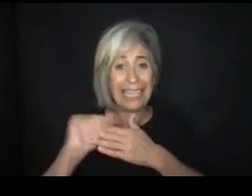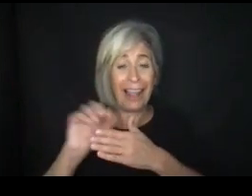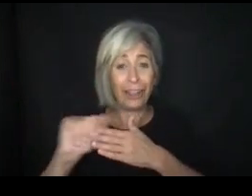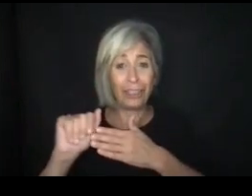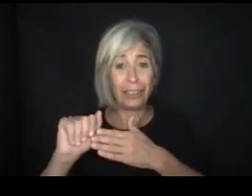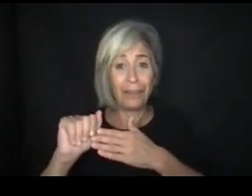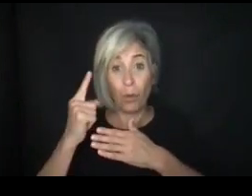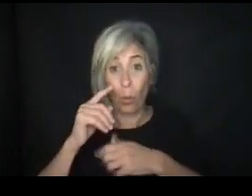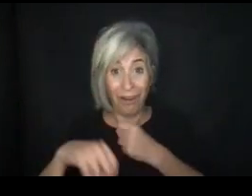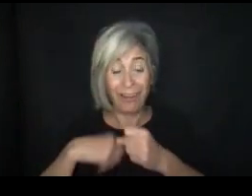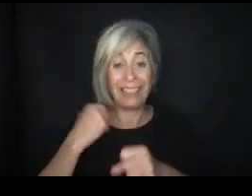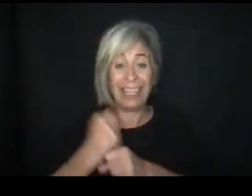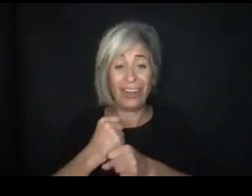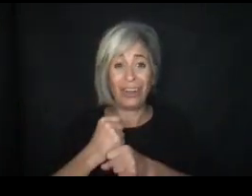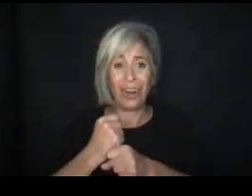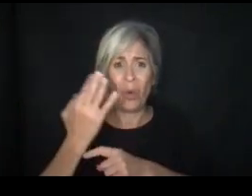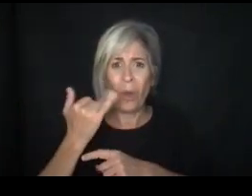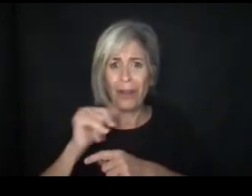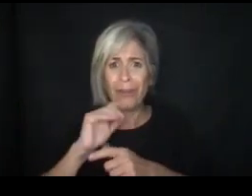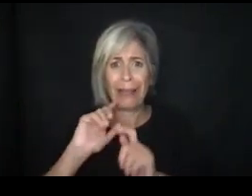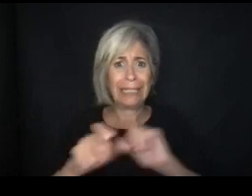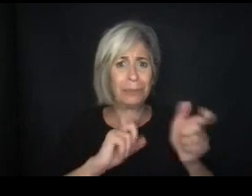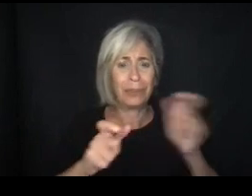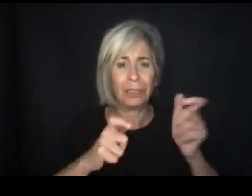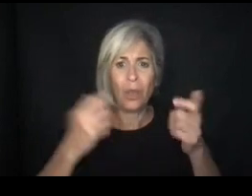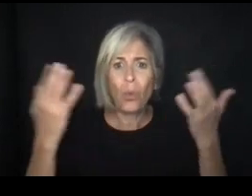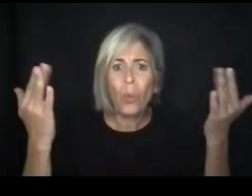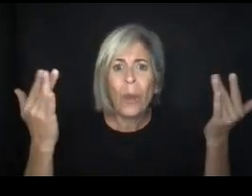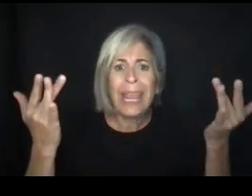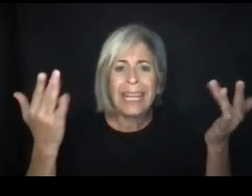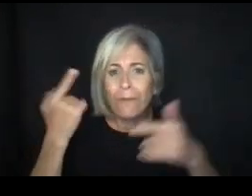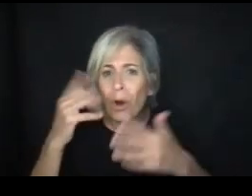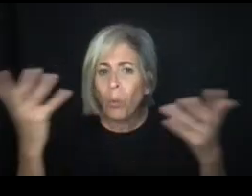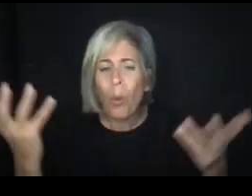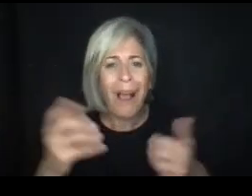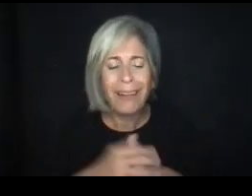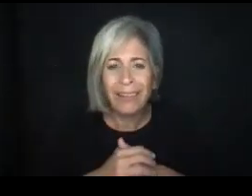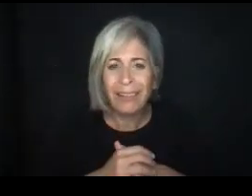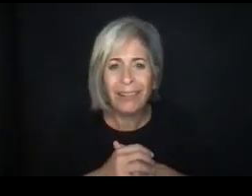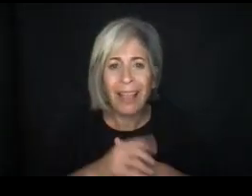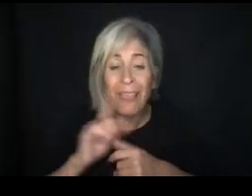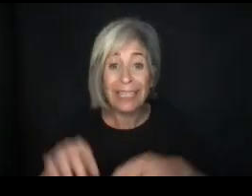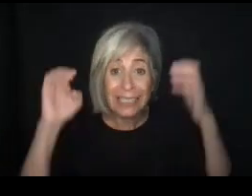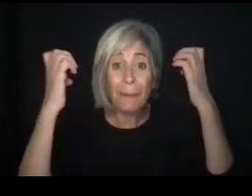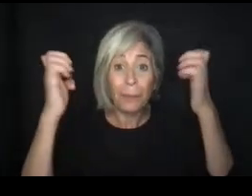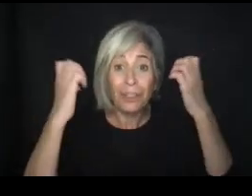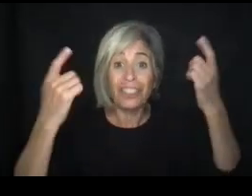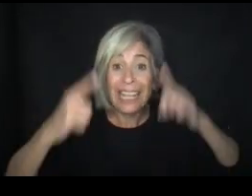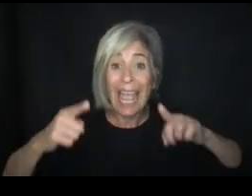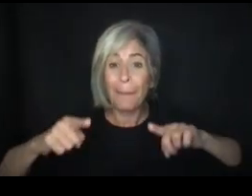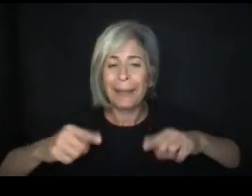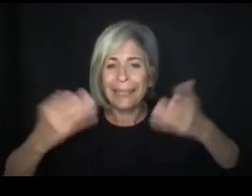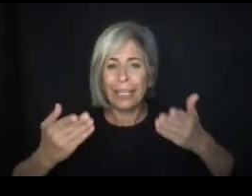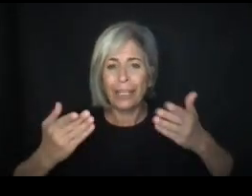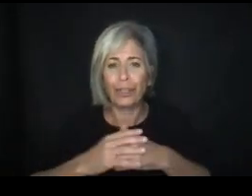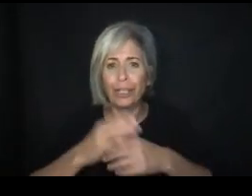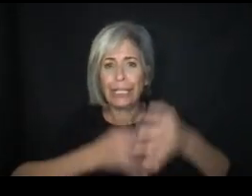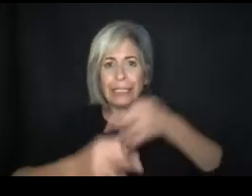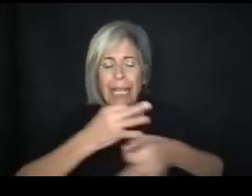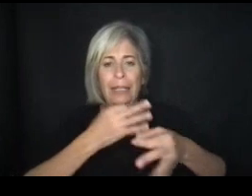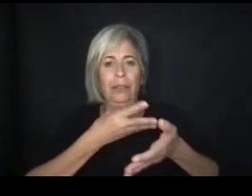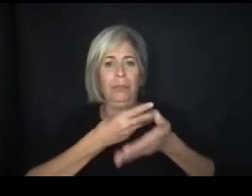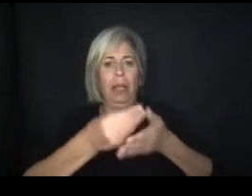year. And how come you don't disperse it? What are you waiting for? This is an emergency going on here. Instead, you're spending all the